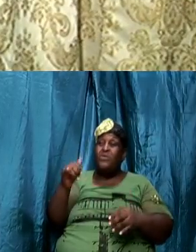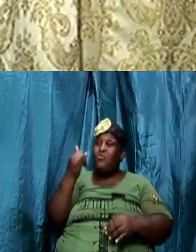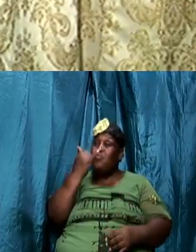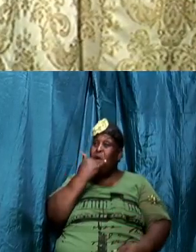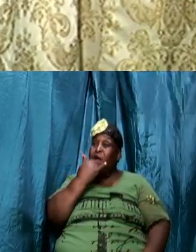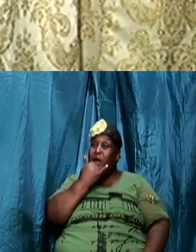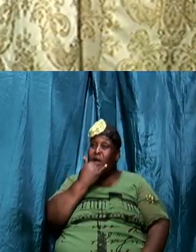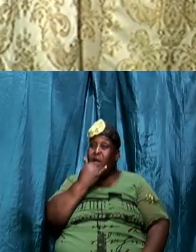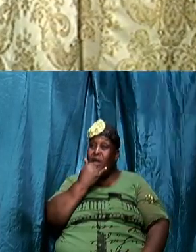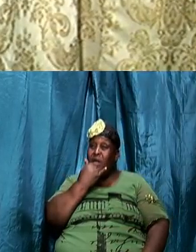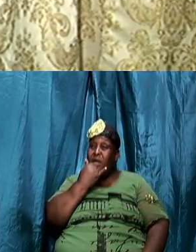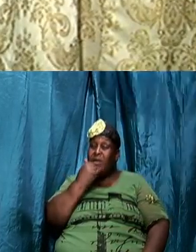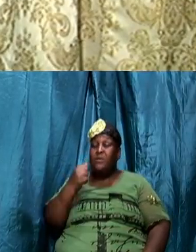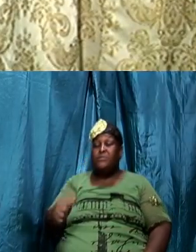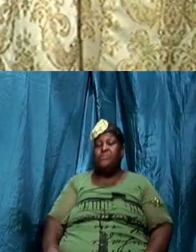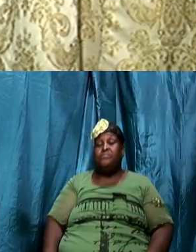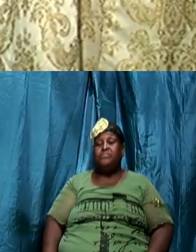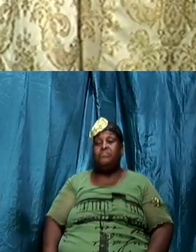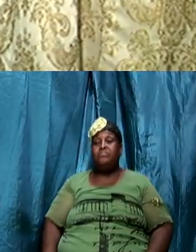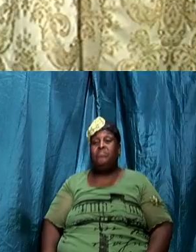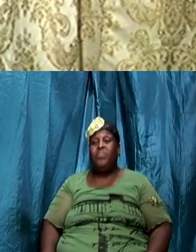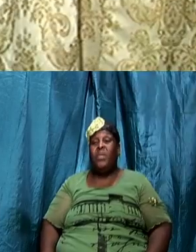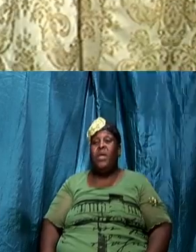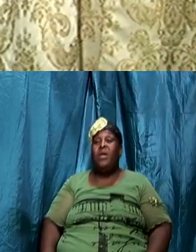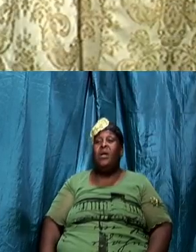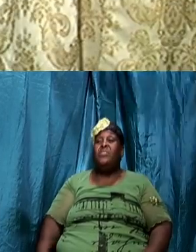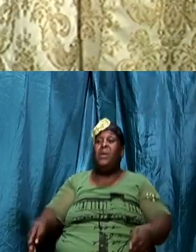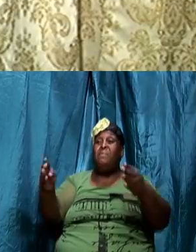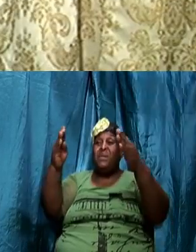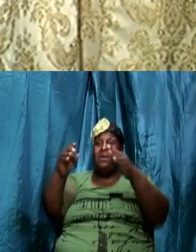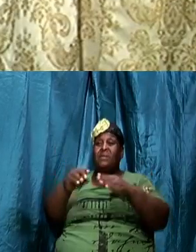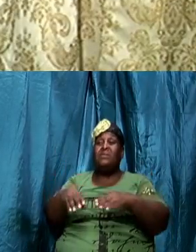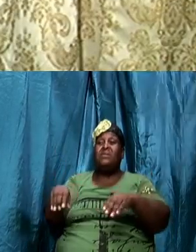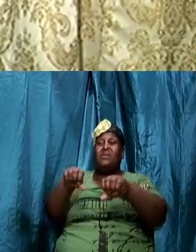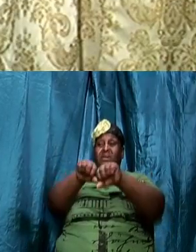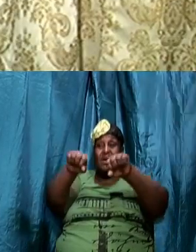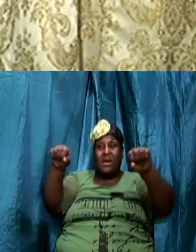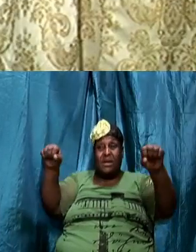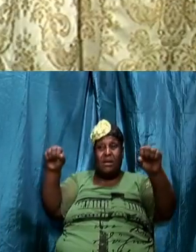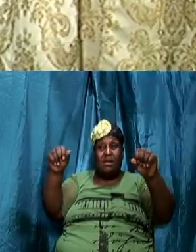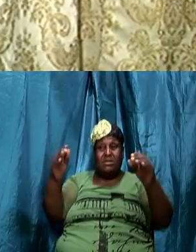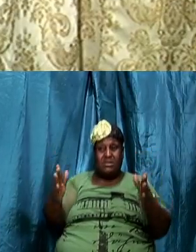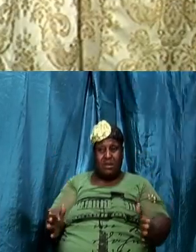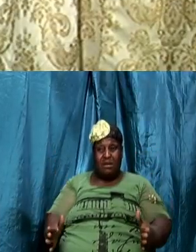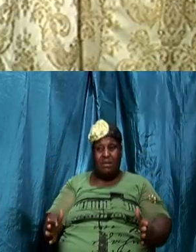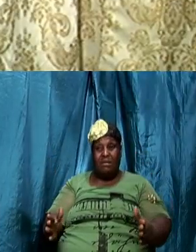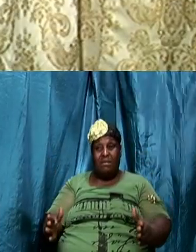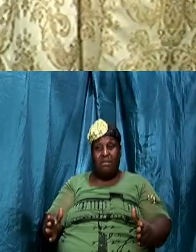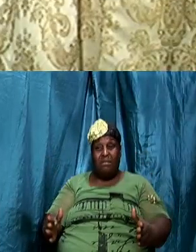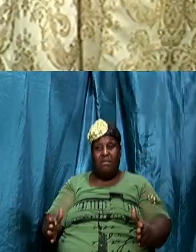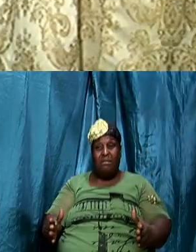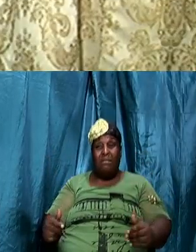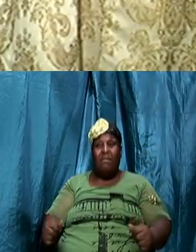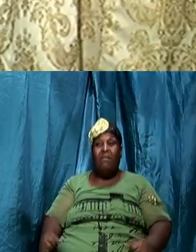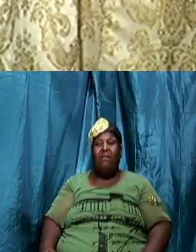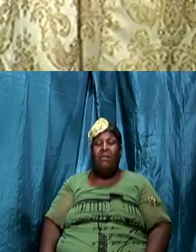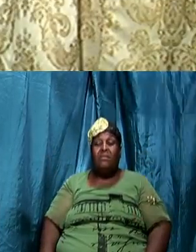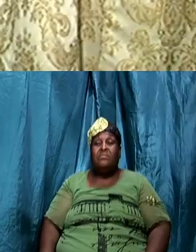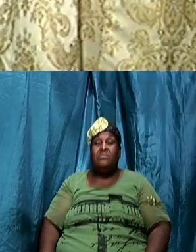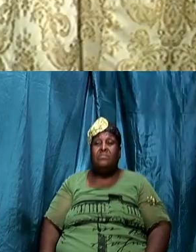And look, they built an altar. I want us to read the entire Exodus